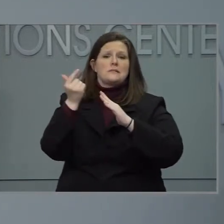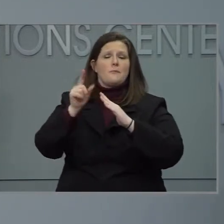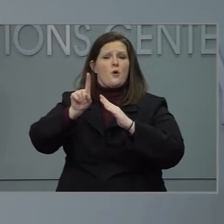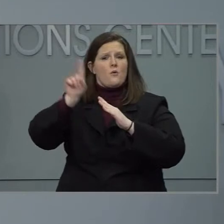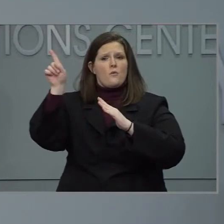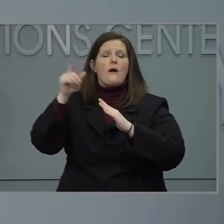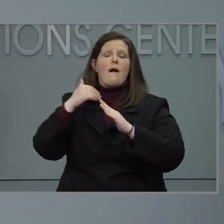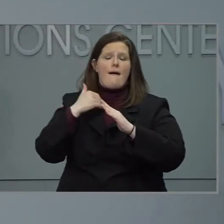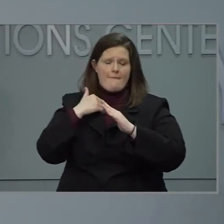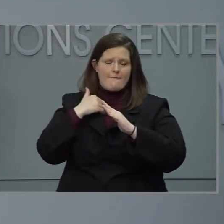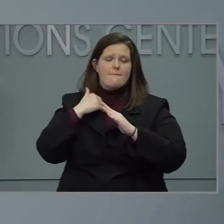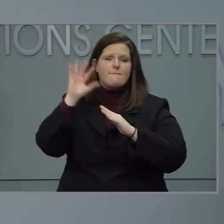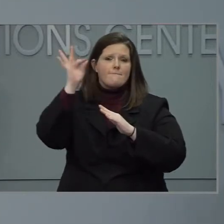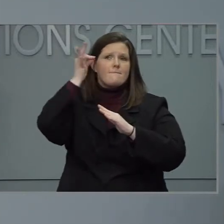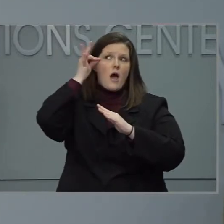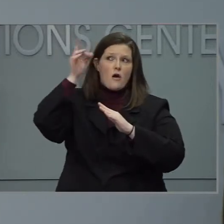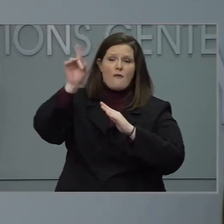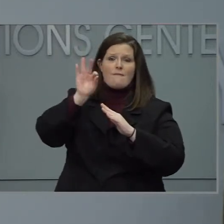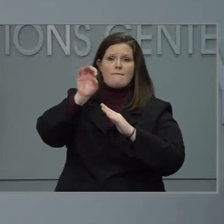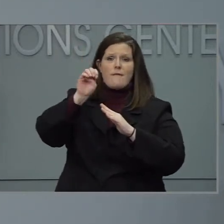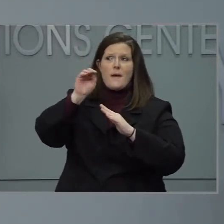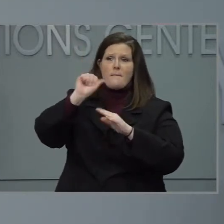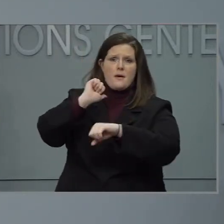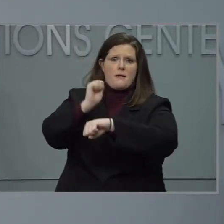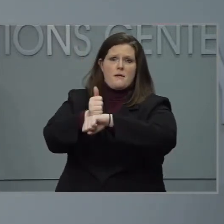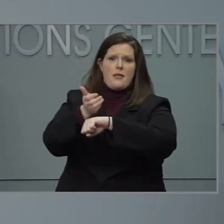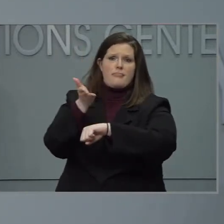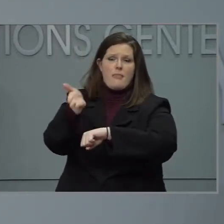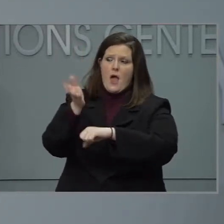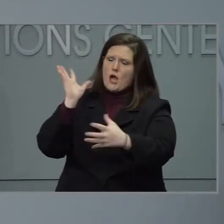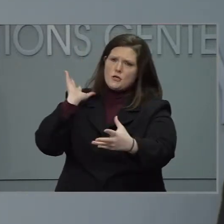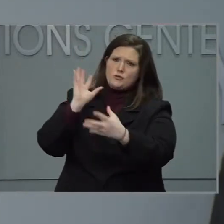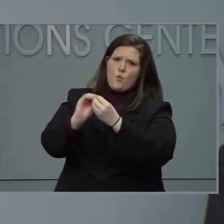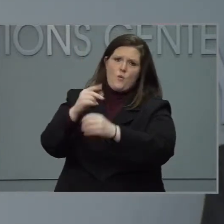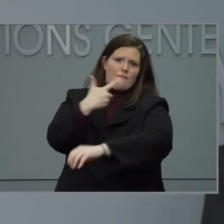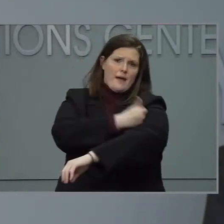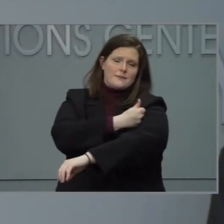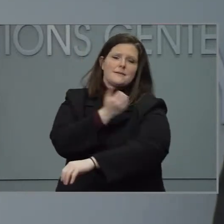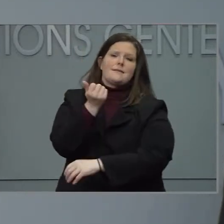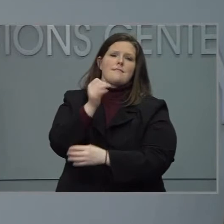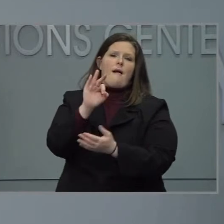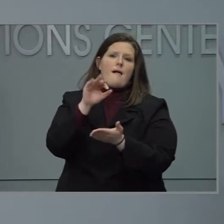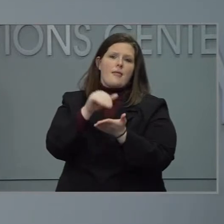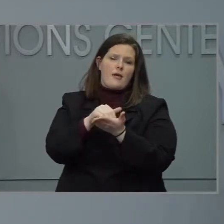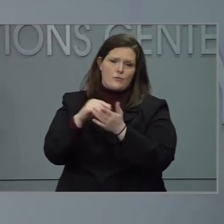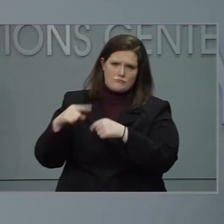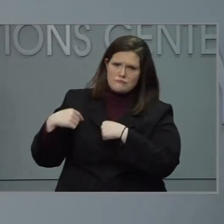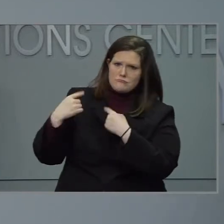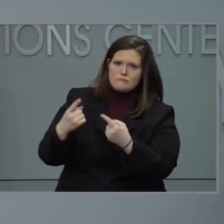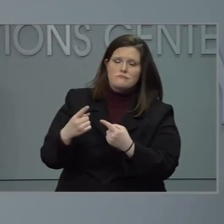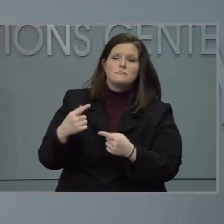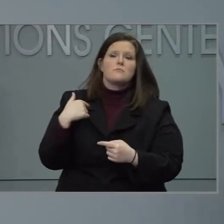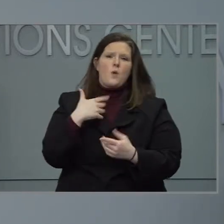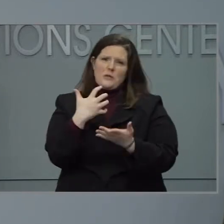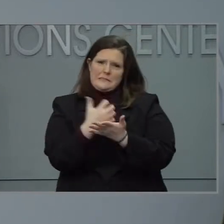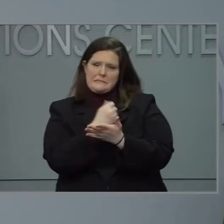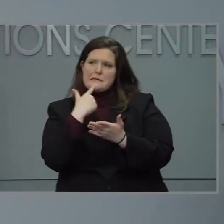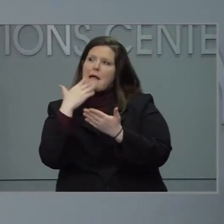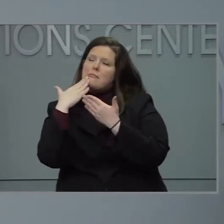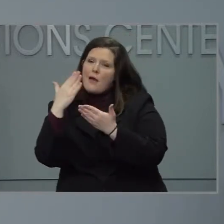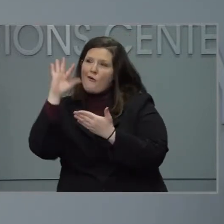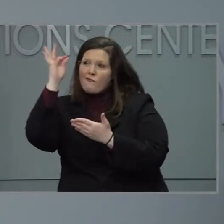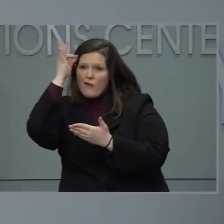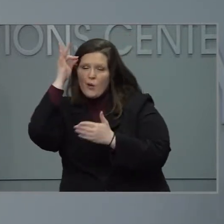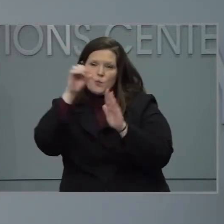where ongoing efforts have provided more than 19,000 vaccinations. We want to take a moment to thank all of our federal, state,